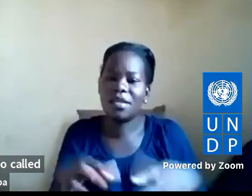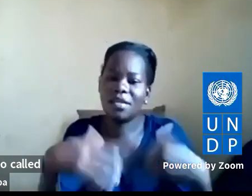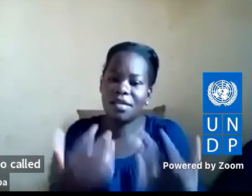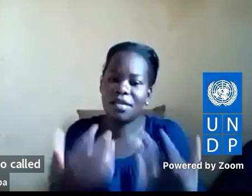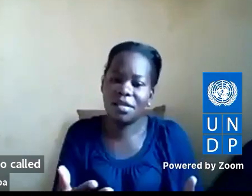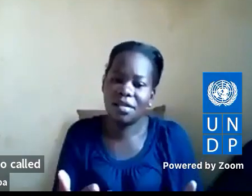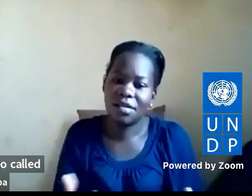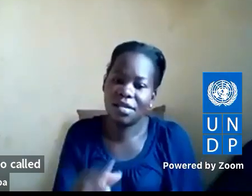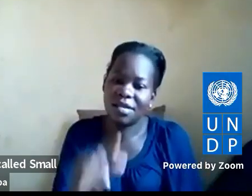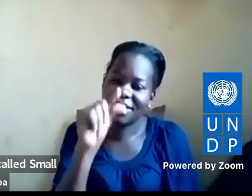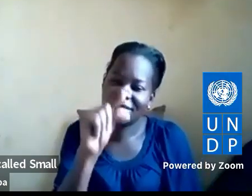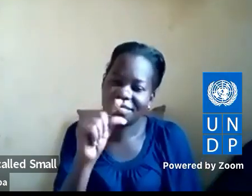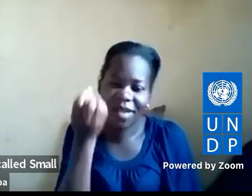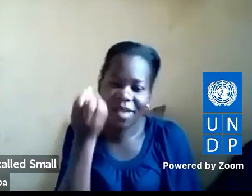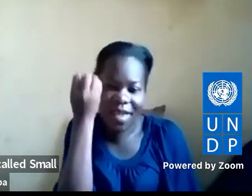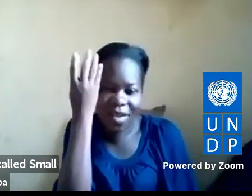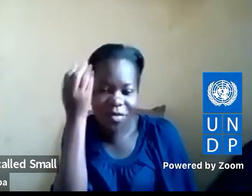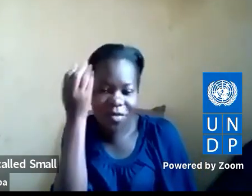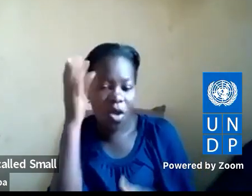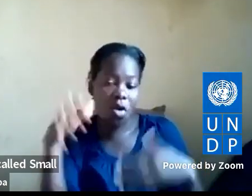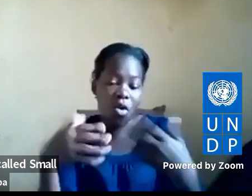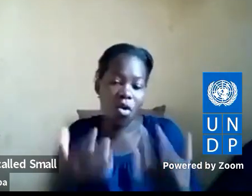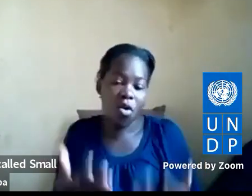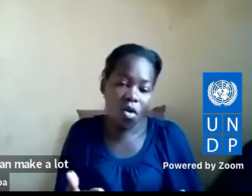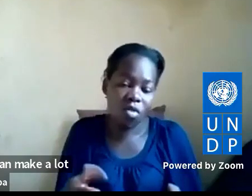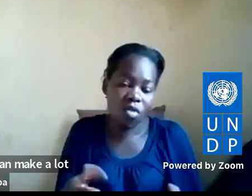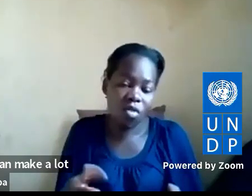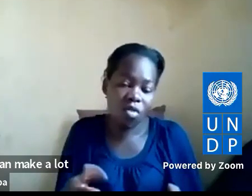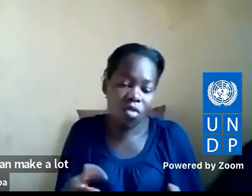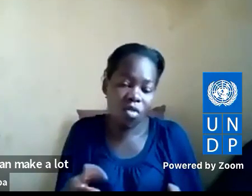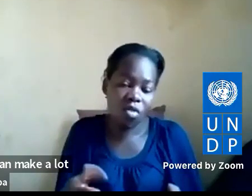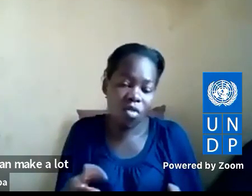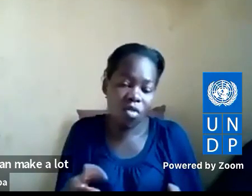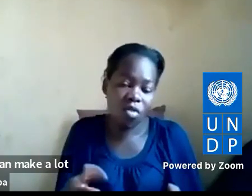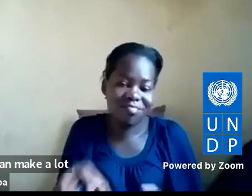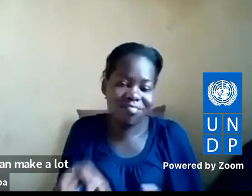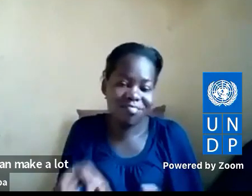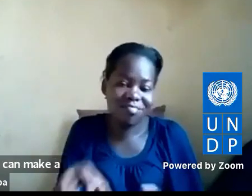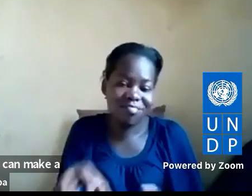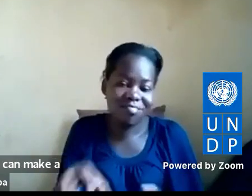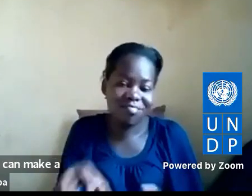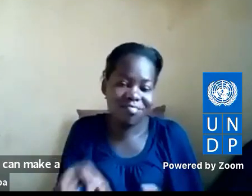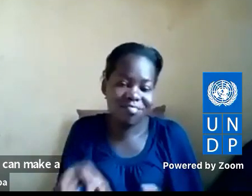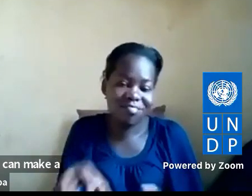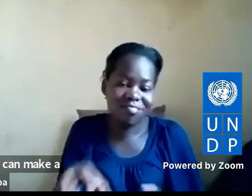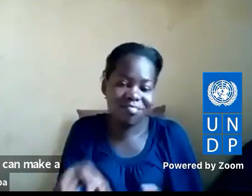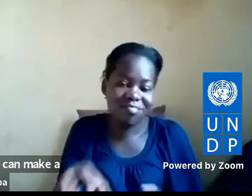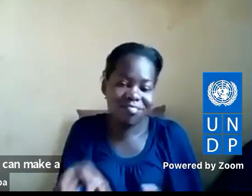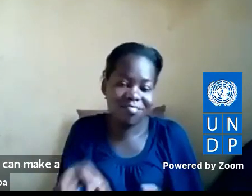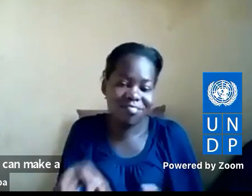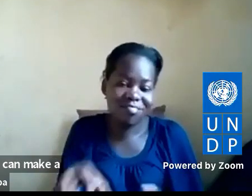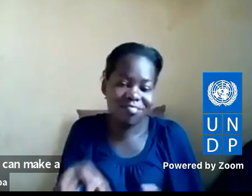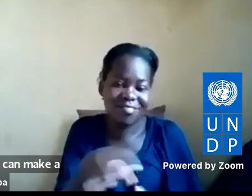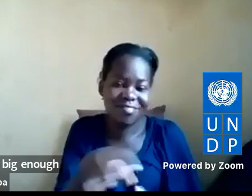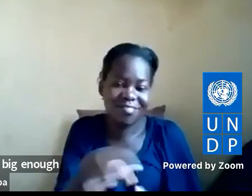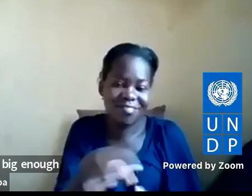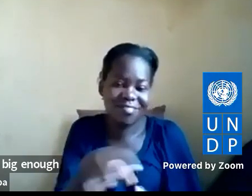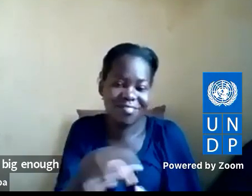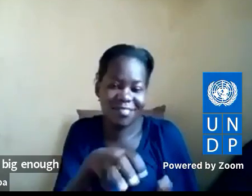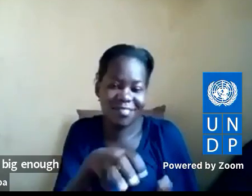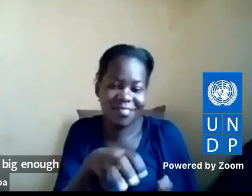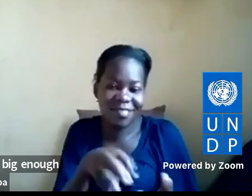or a more complex innovation, you can make a lot of impact in your society. And to make it big in this